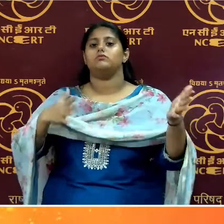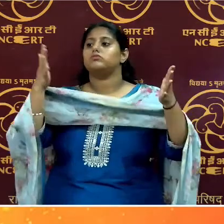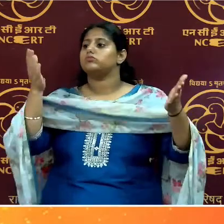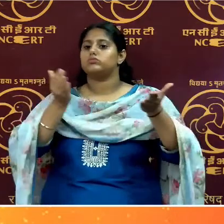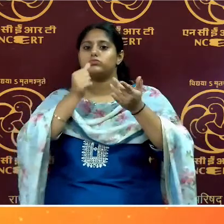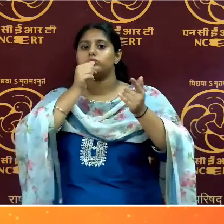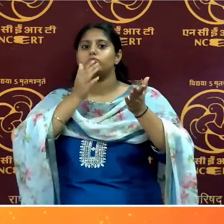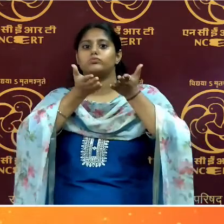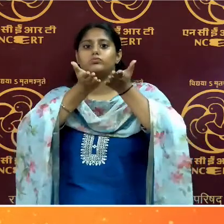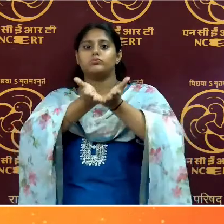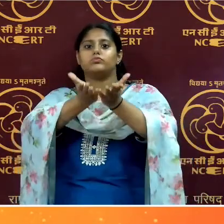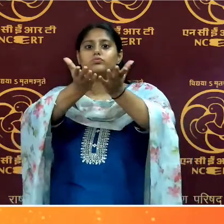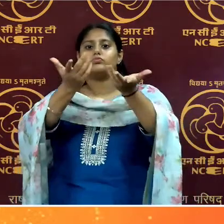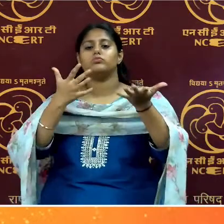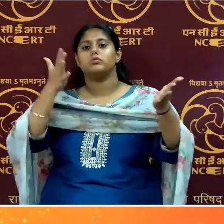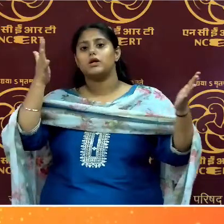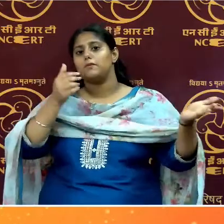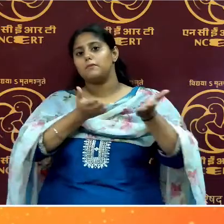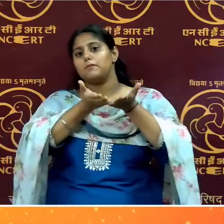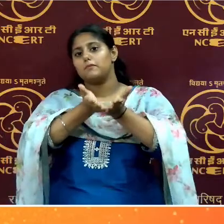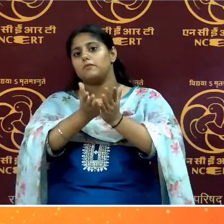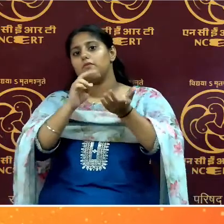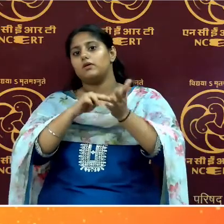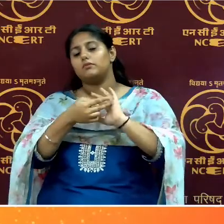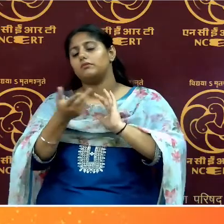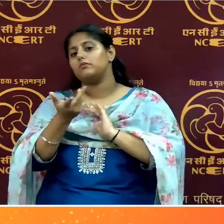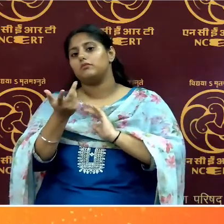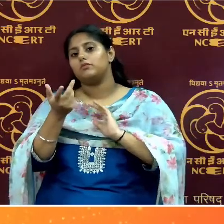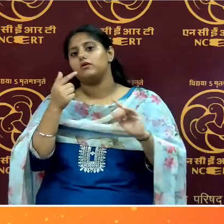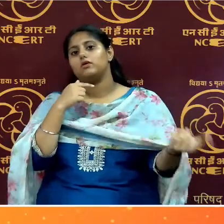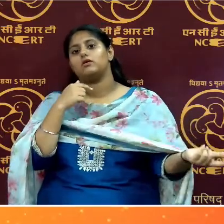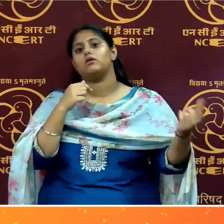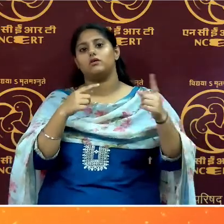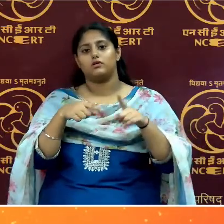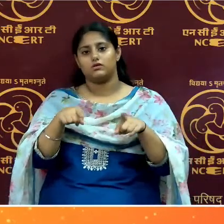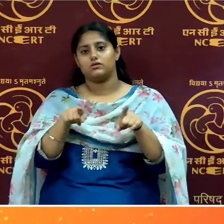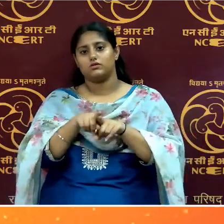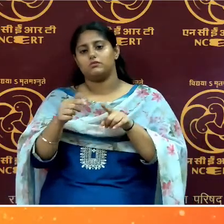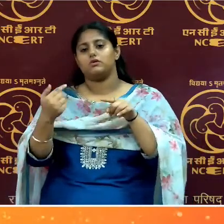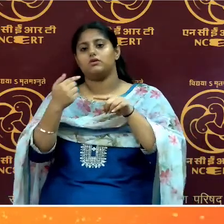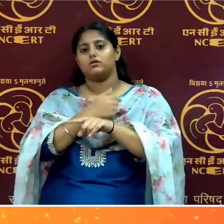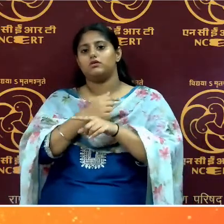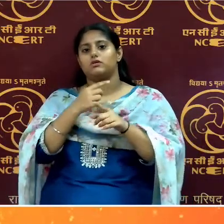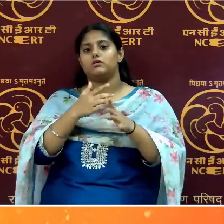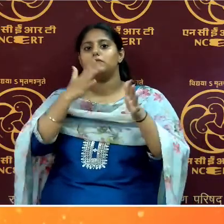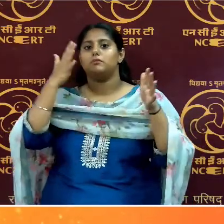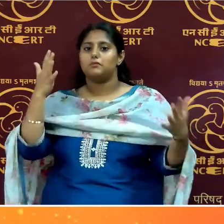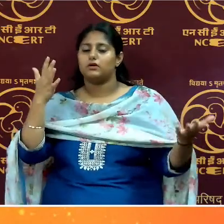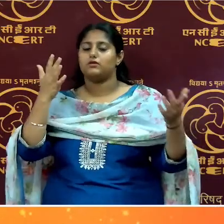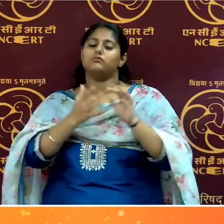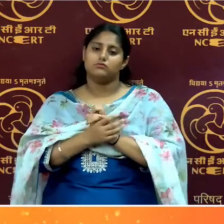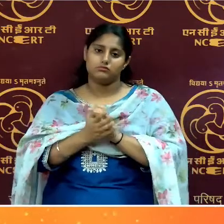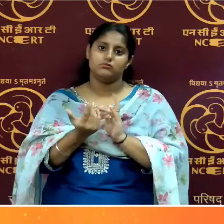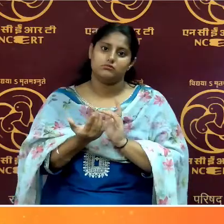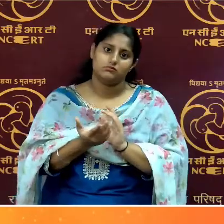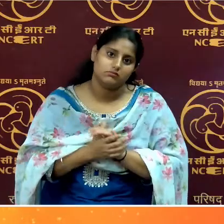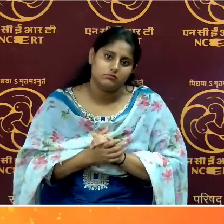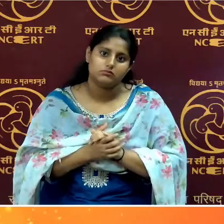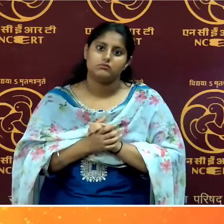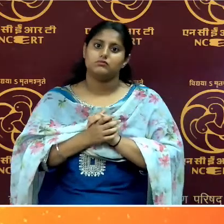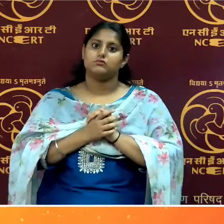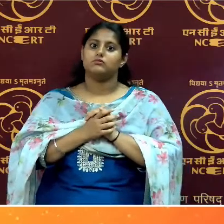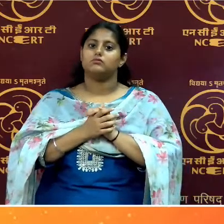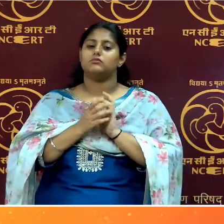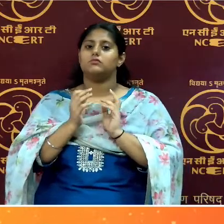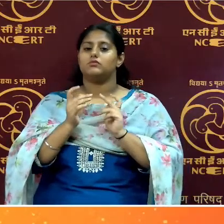what happens in this case? We talked of the liquid displaced. yeah. So, they are displacing larger amount of Okay, liquid. okay. Yes. So,